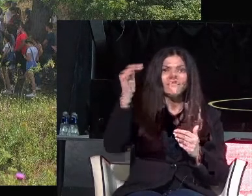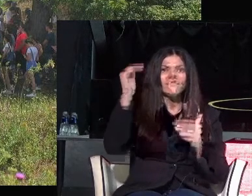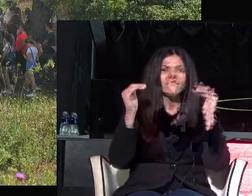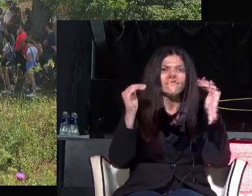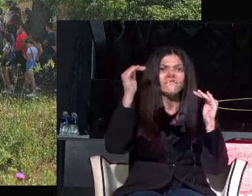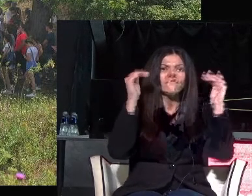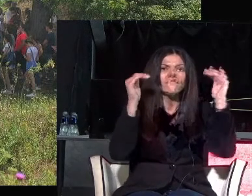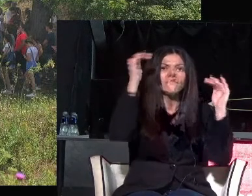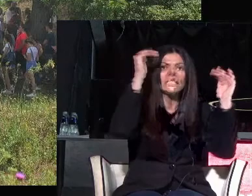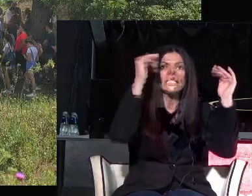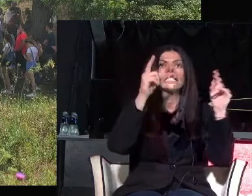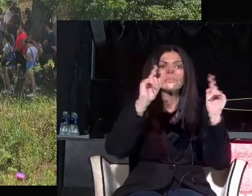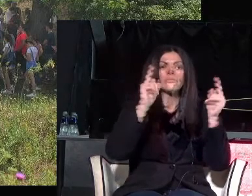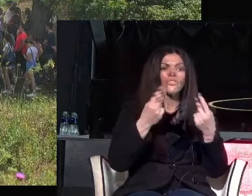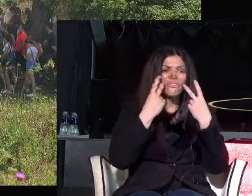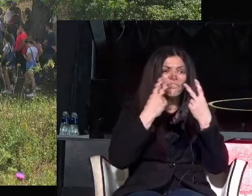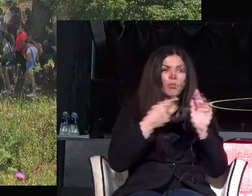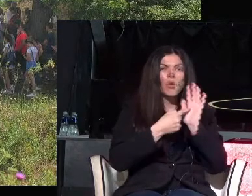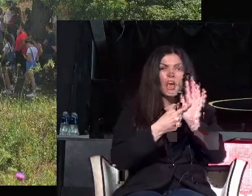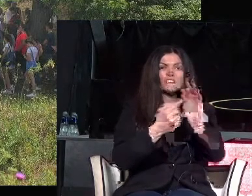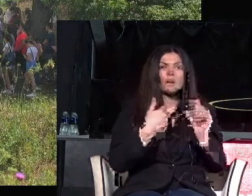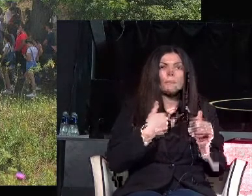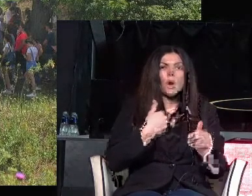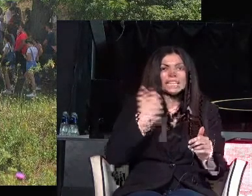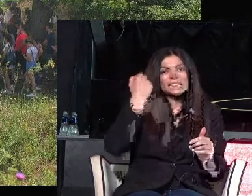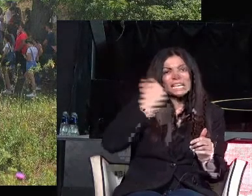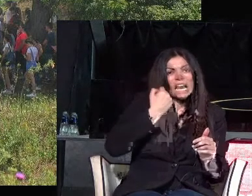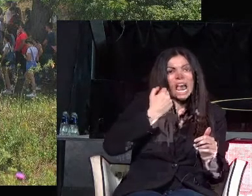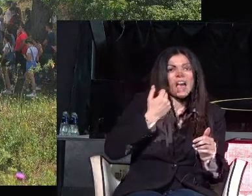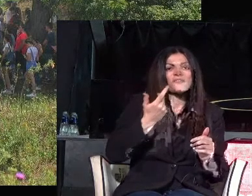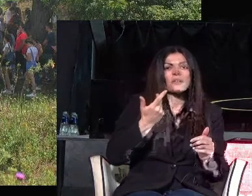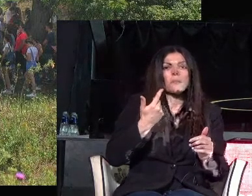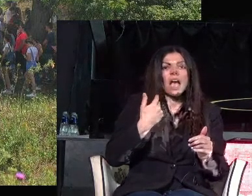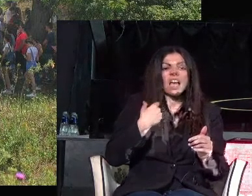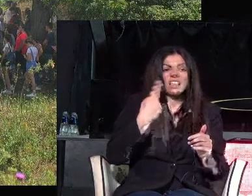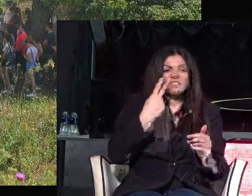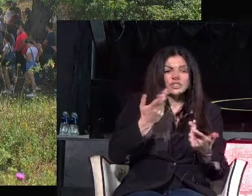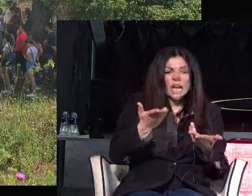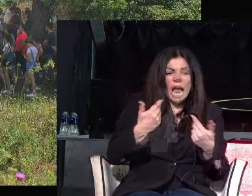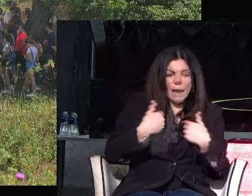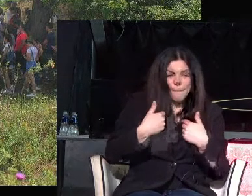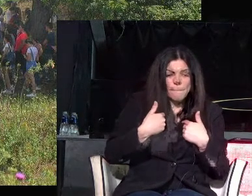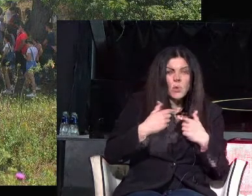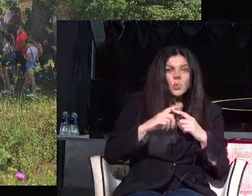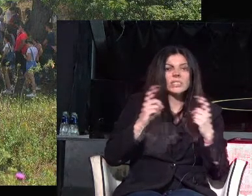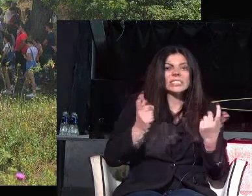affected, and how I can tell the story without re-traumatizing other people, but in a way of